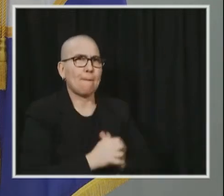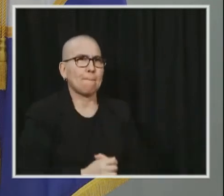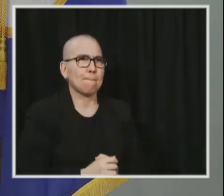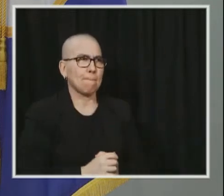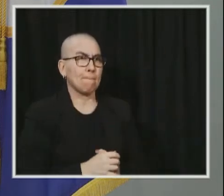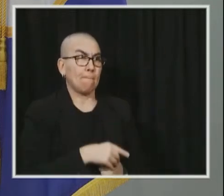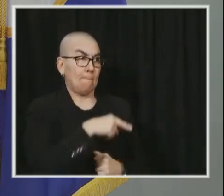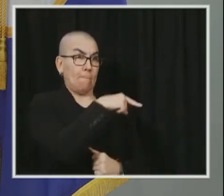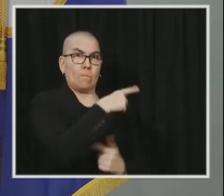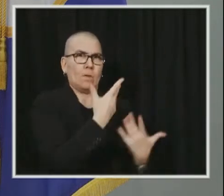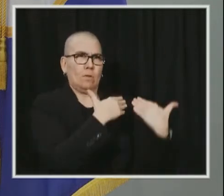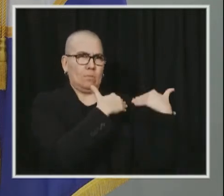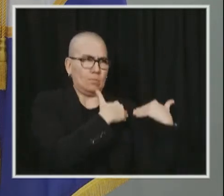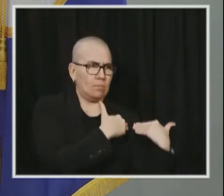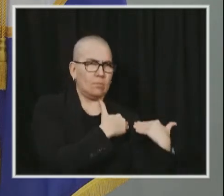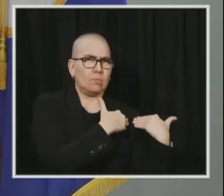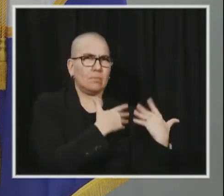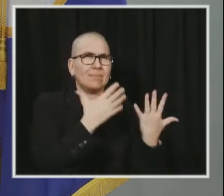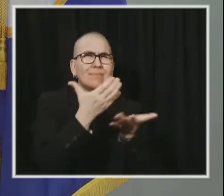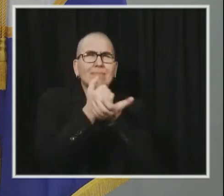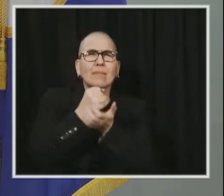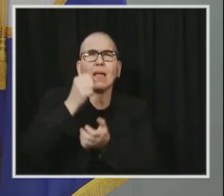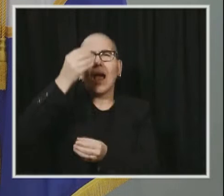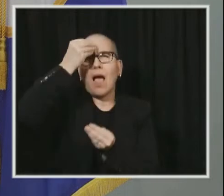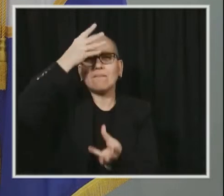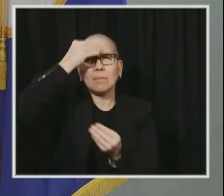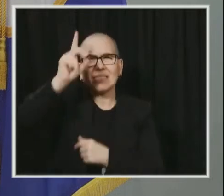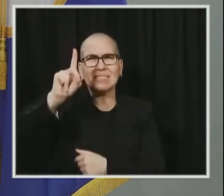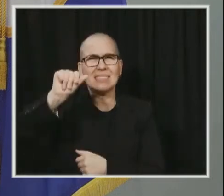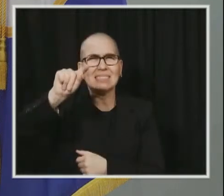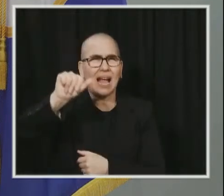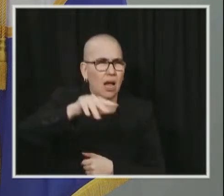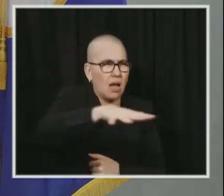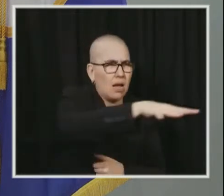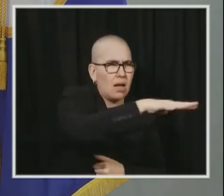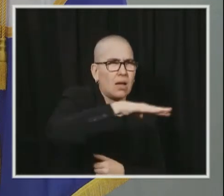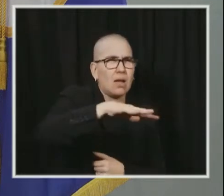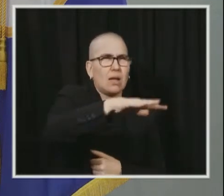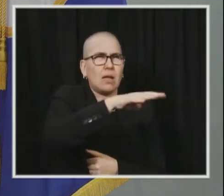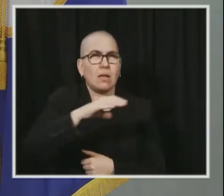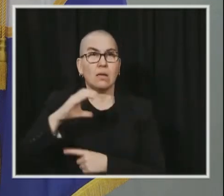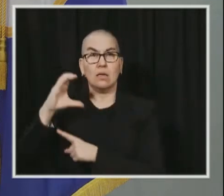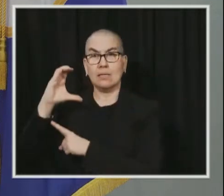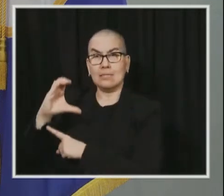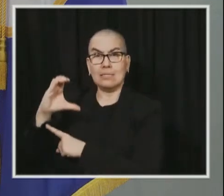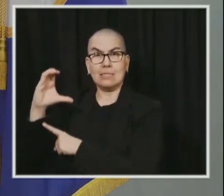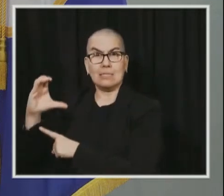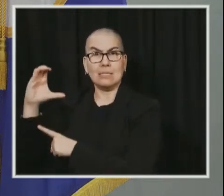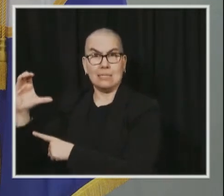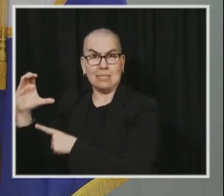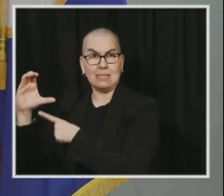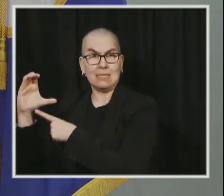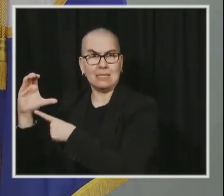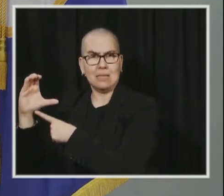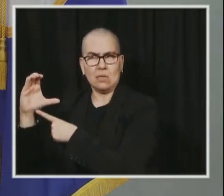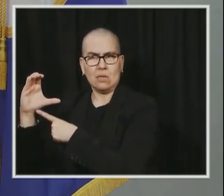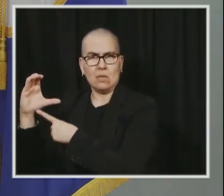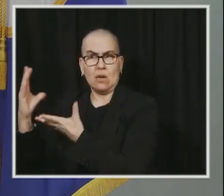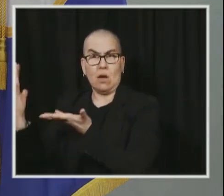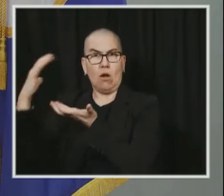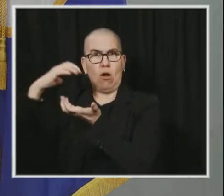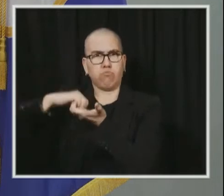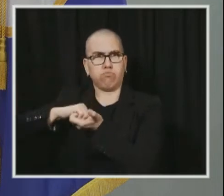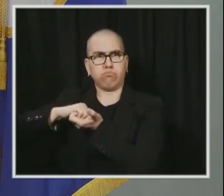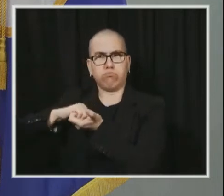for accurate information about COVID-19, our CCCs, as we call them, are working hand in hand every single